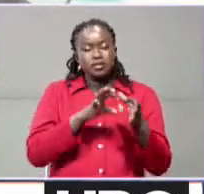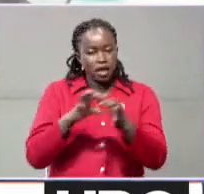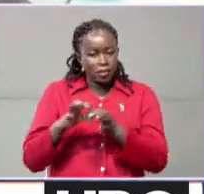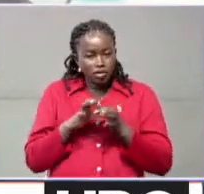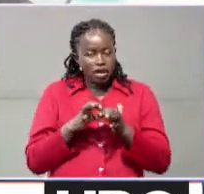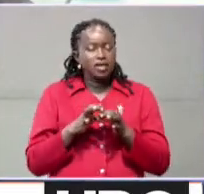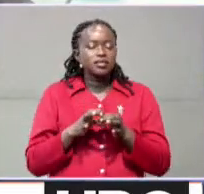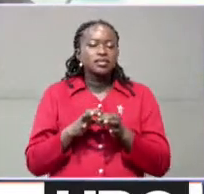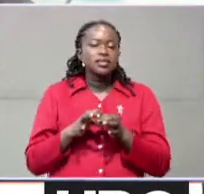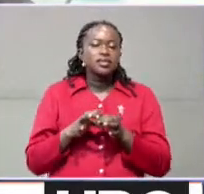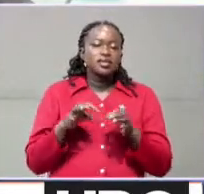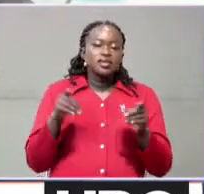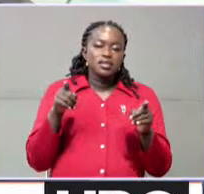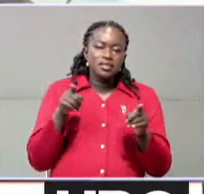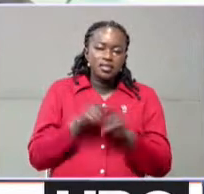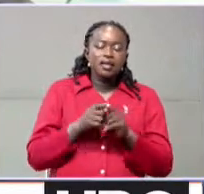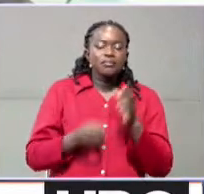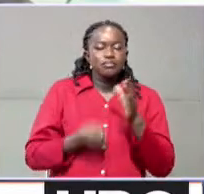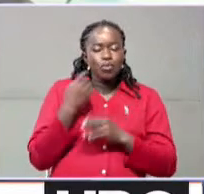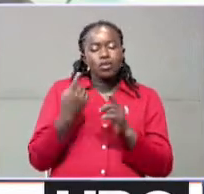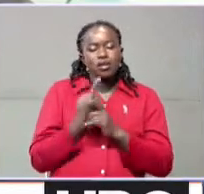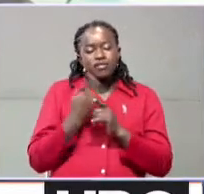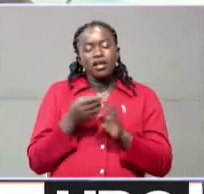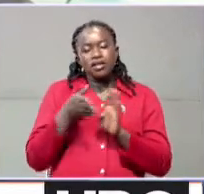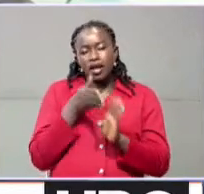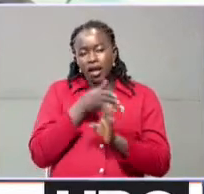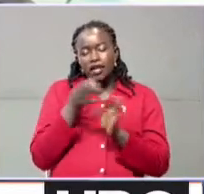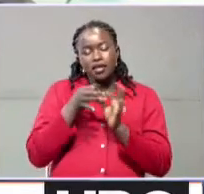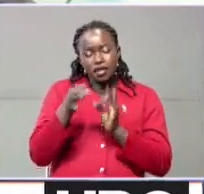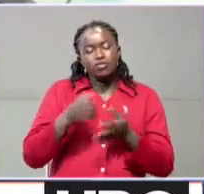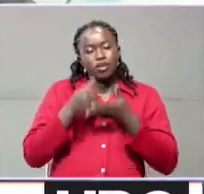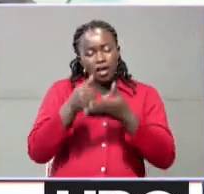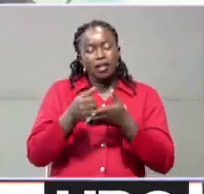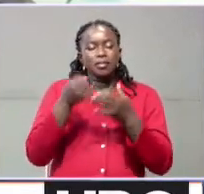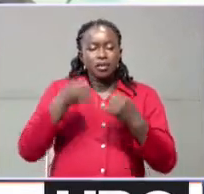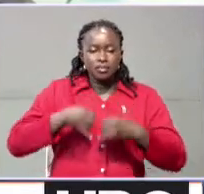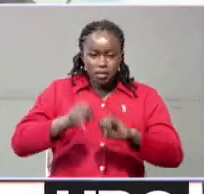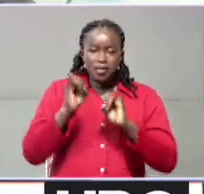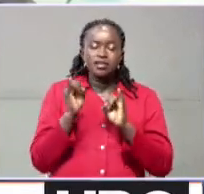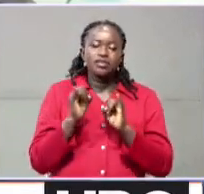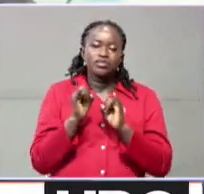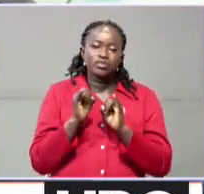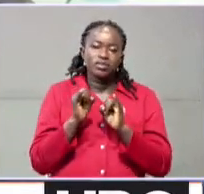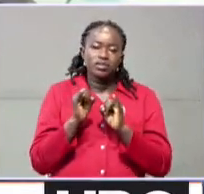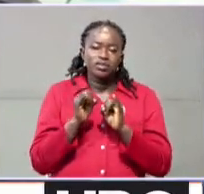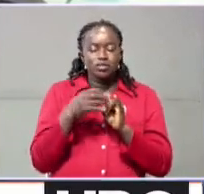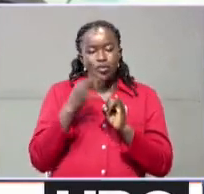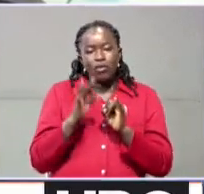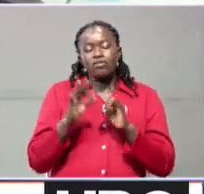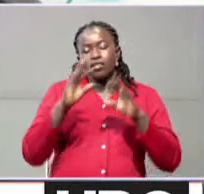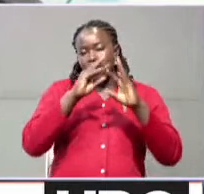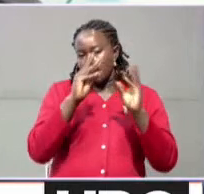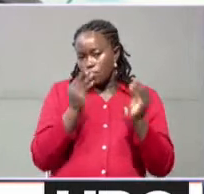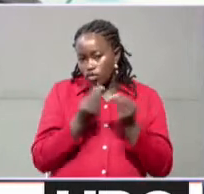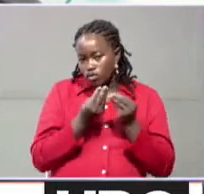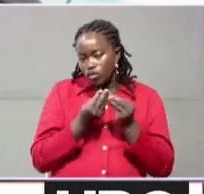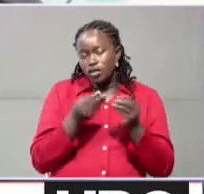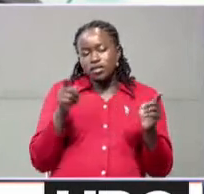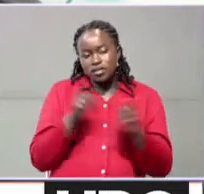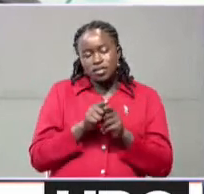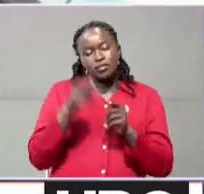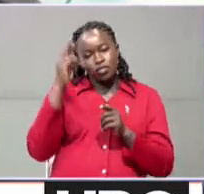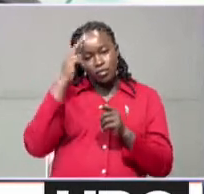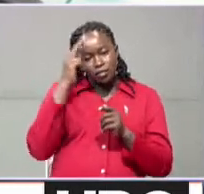consolidate various guidelines that will help in the implementation of the model taking into